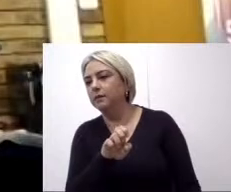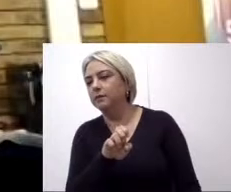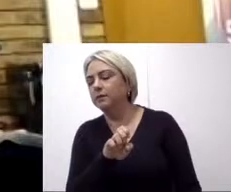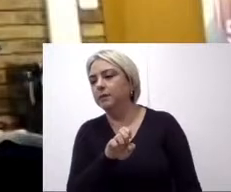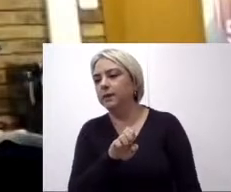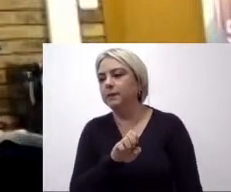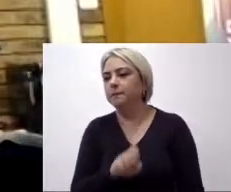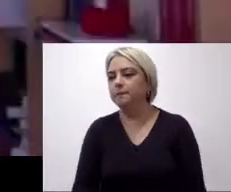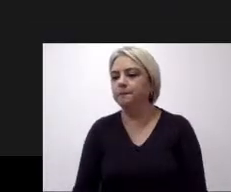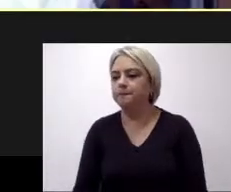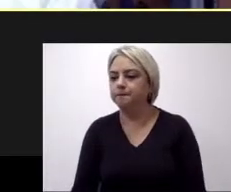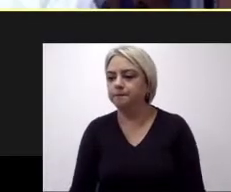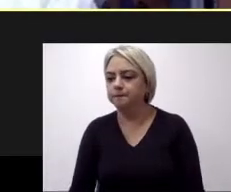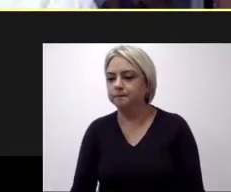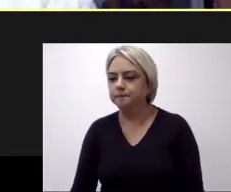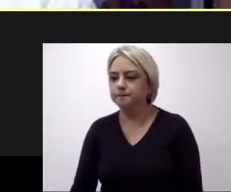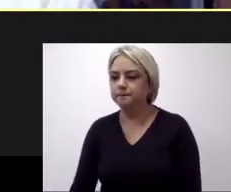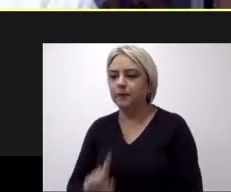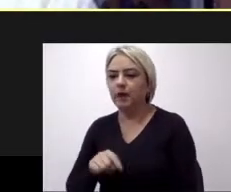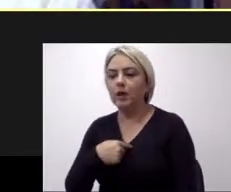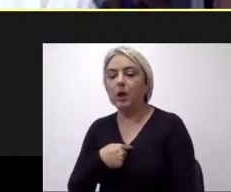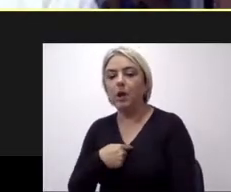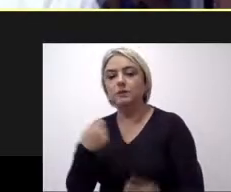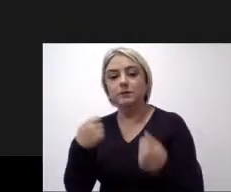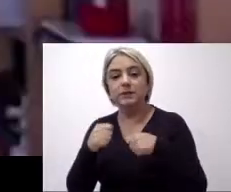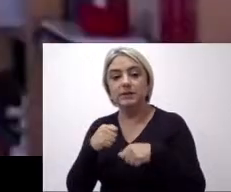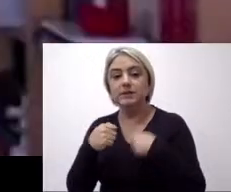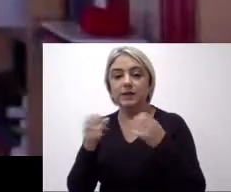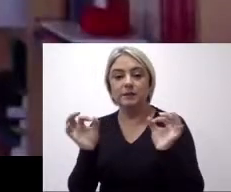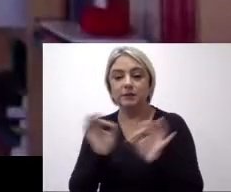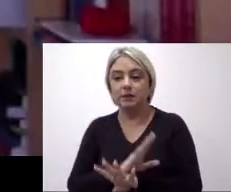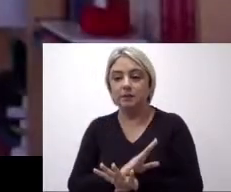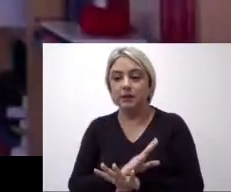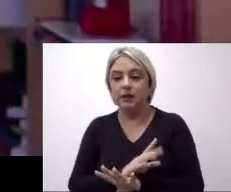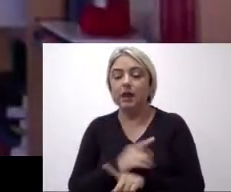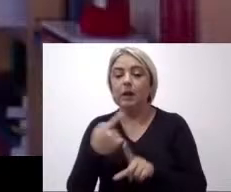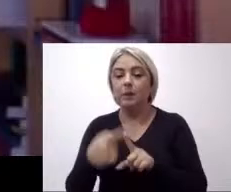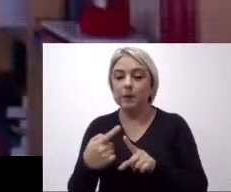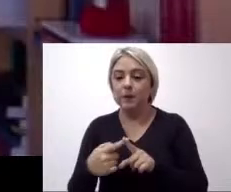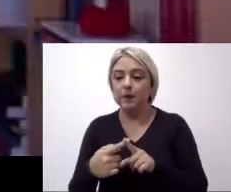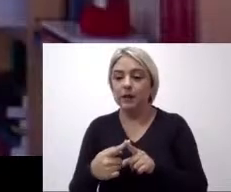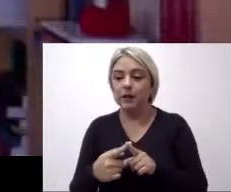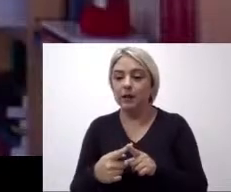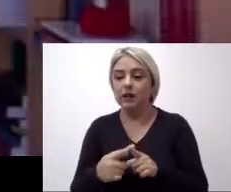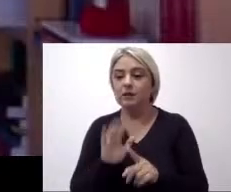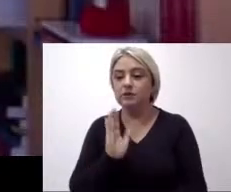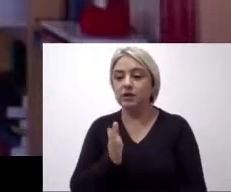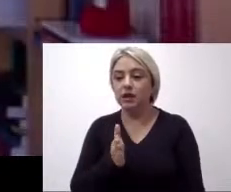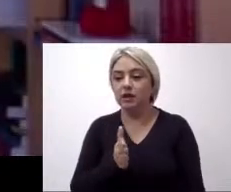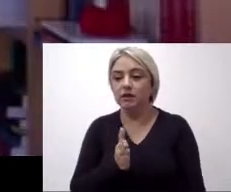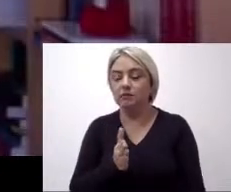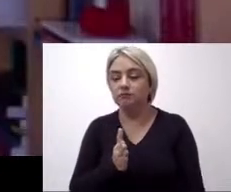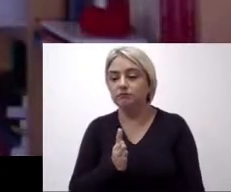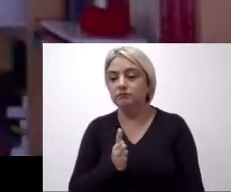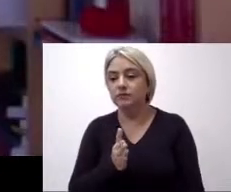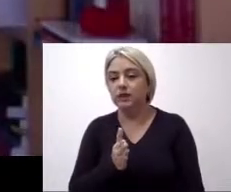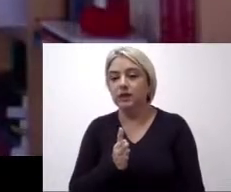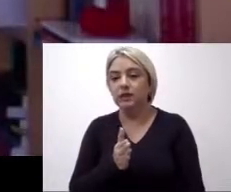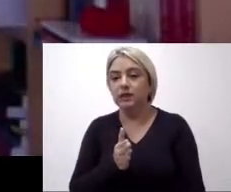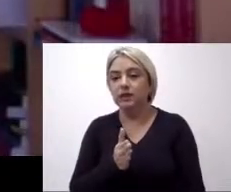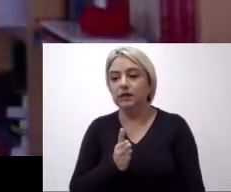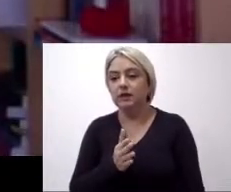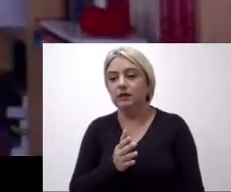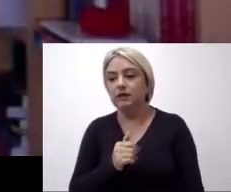need to finish because it's already 10 after 5. Thank you very much for all